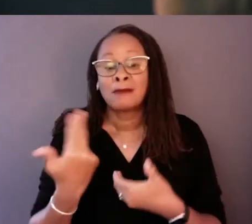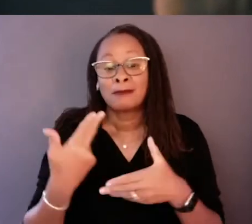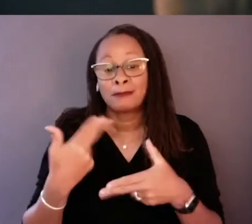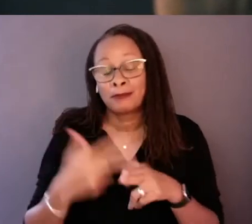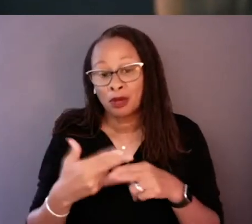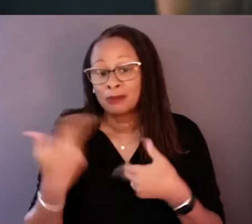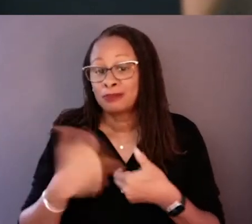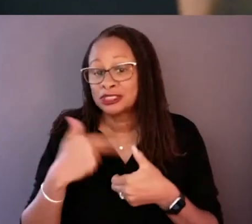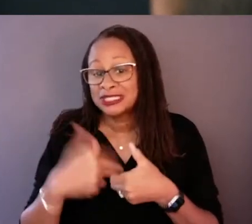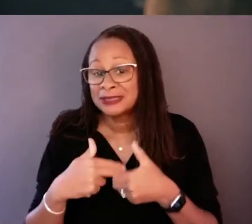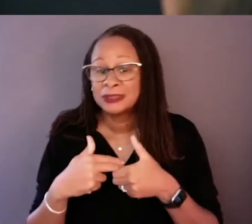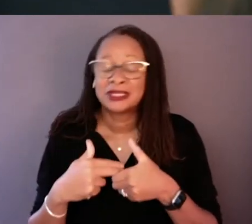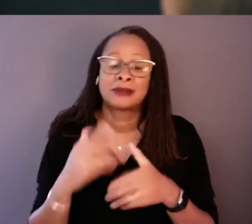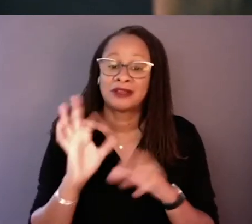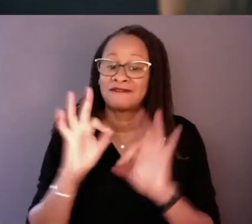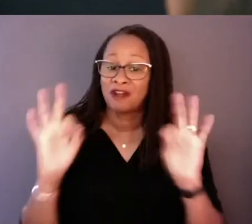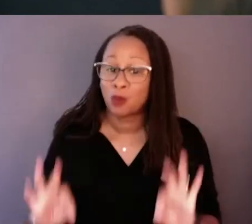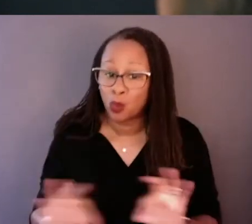taken like 10 steps further.